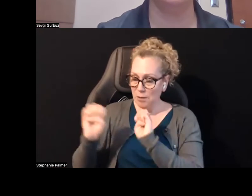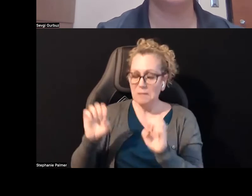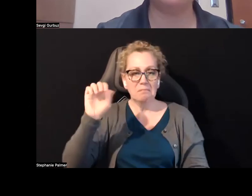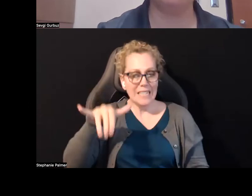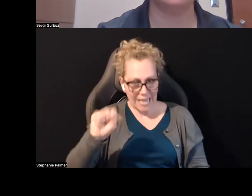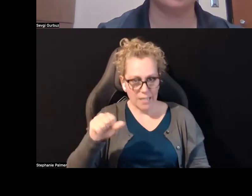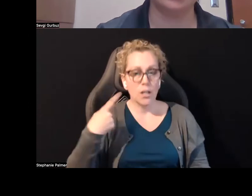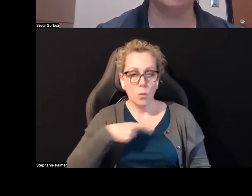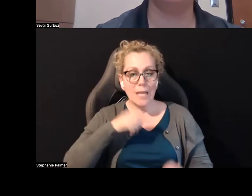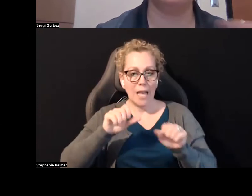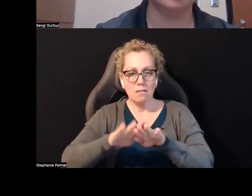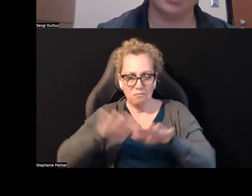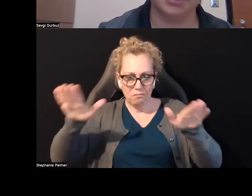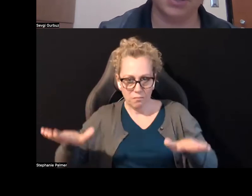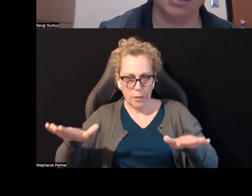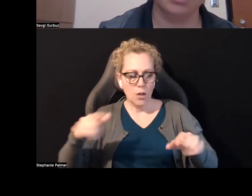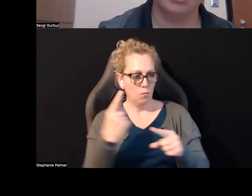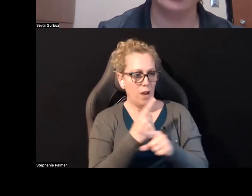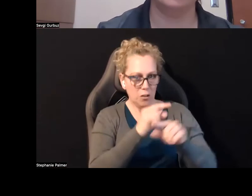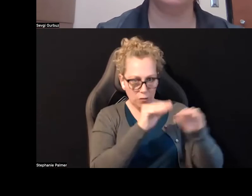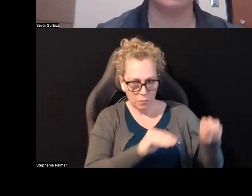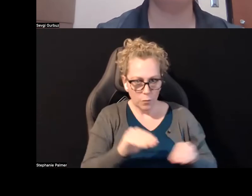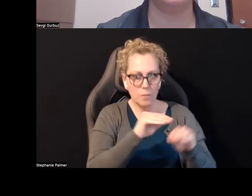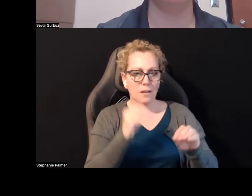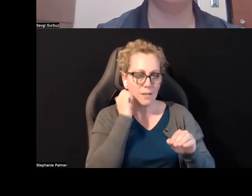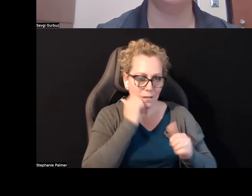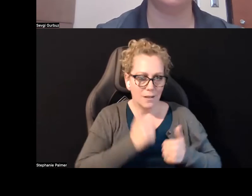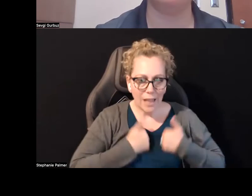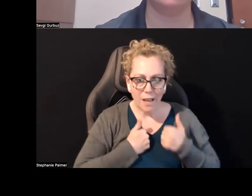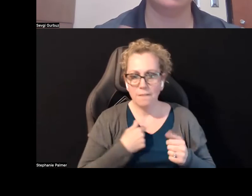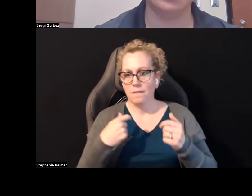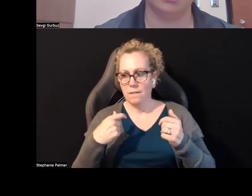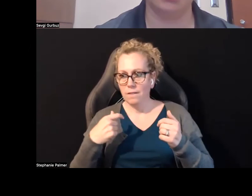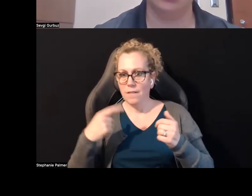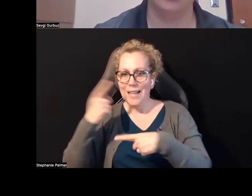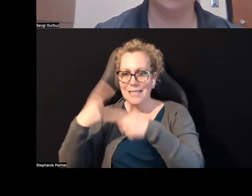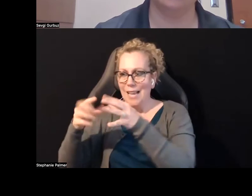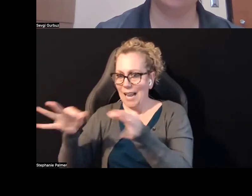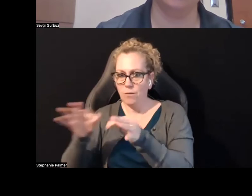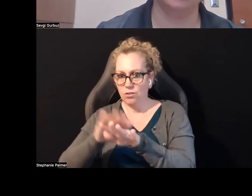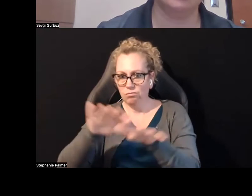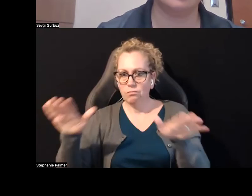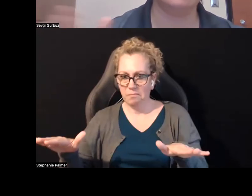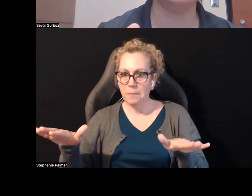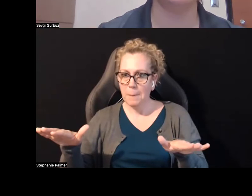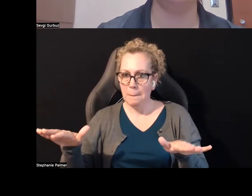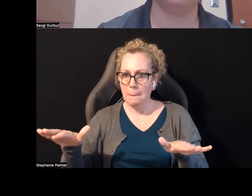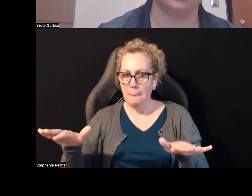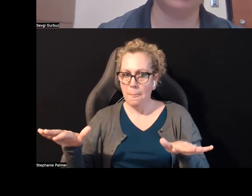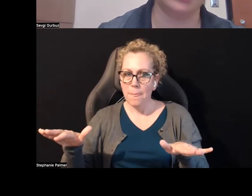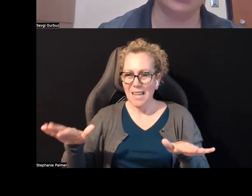to separate signing from daily activity, and we have been able to segment the data to give at